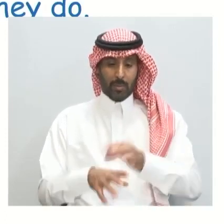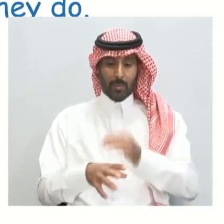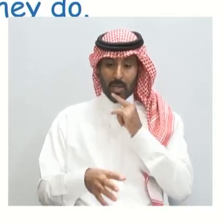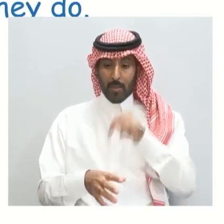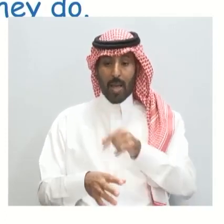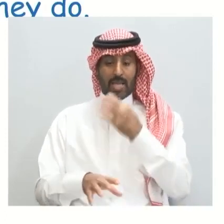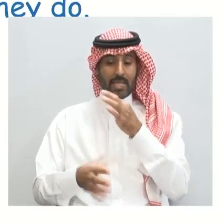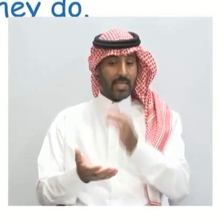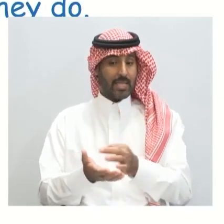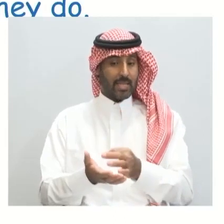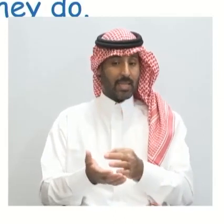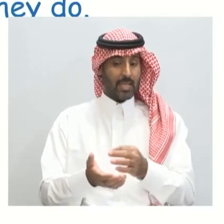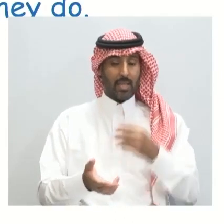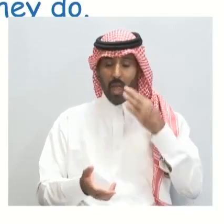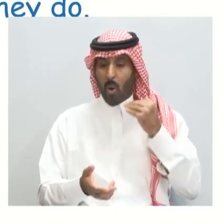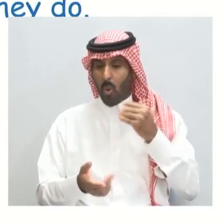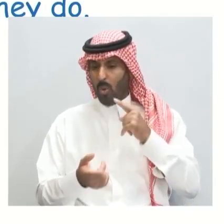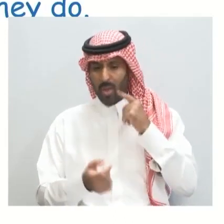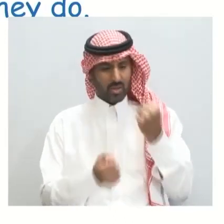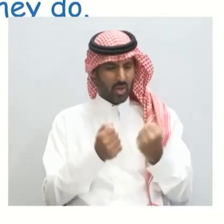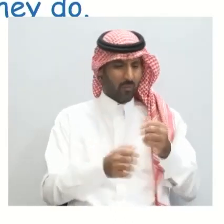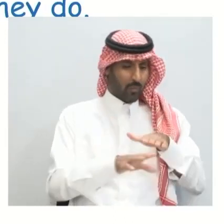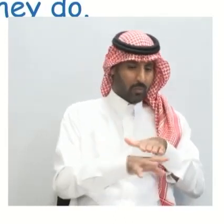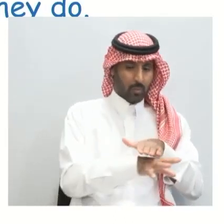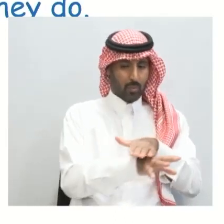People in my city are used to driving in traffic.